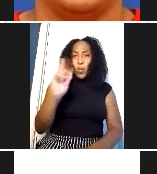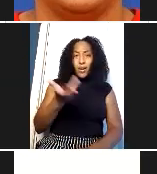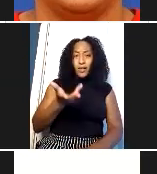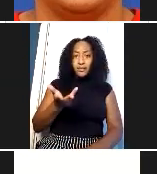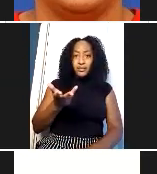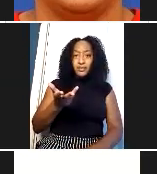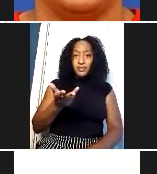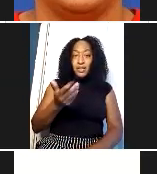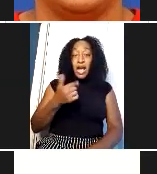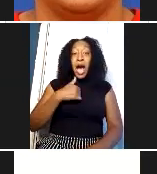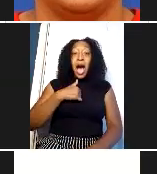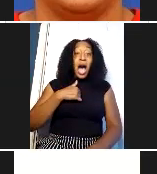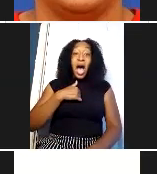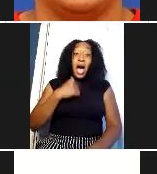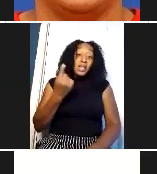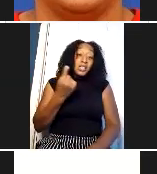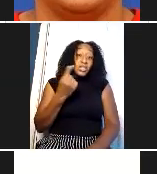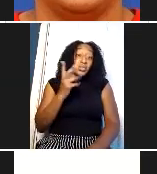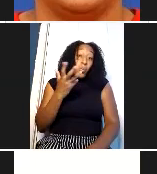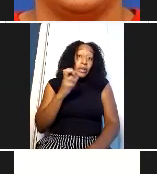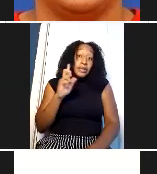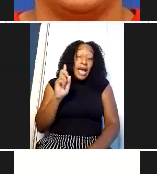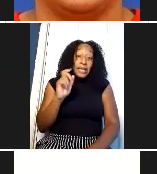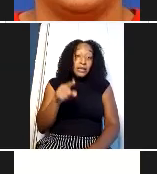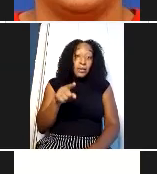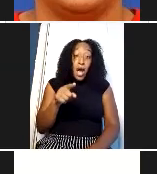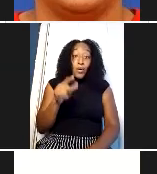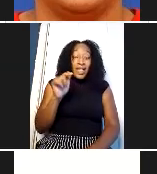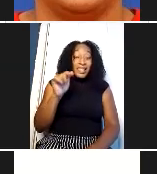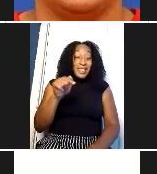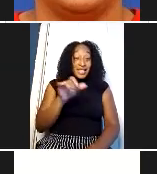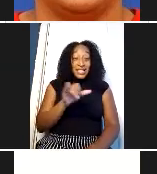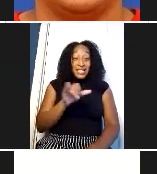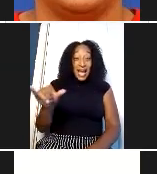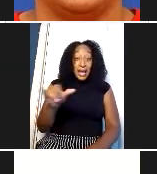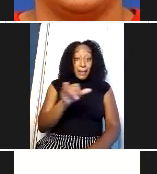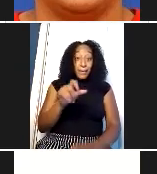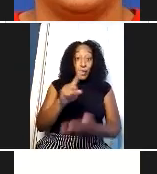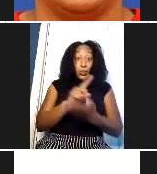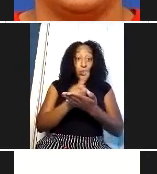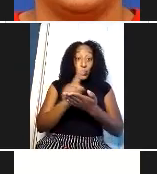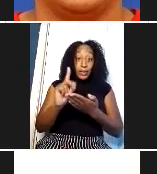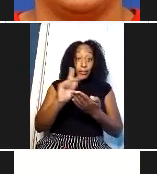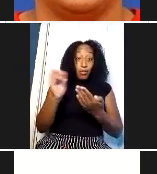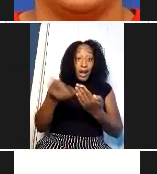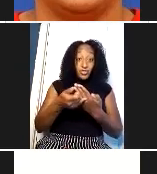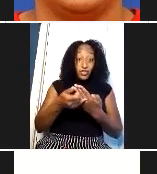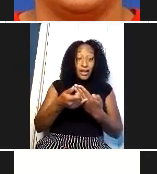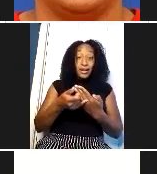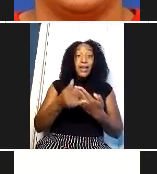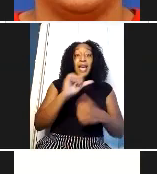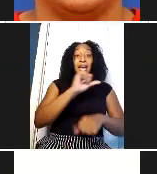asking about the thing for the same week. Are we doing for the project? Do we have an assignment due also? That's all I was